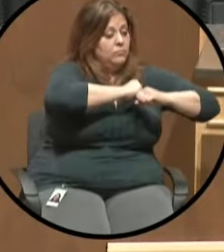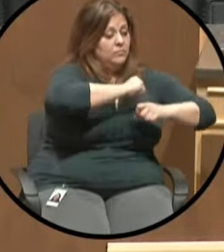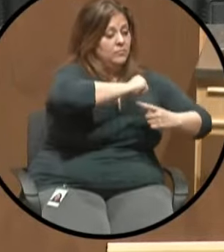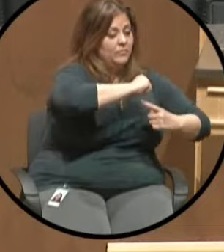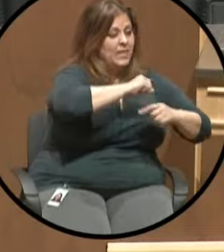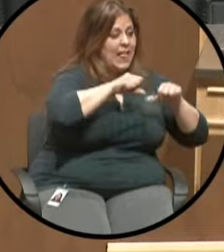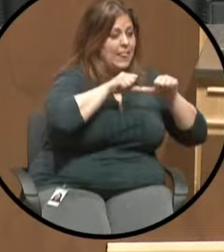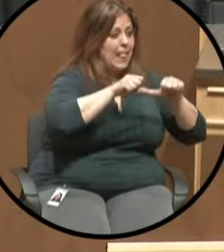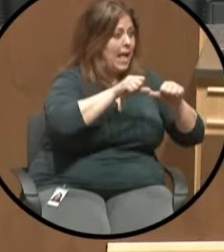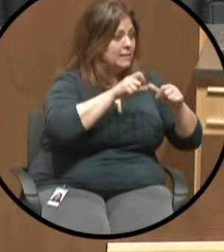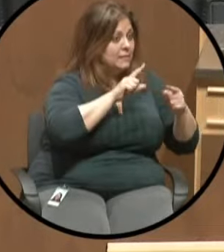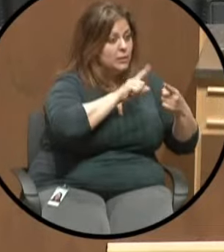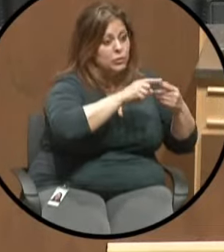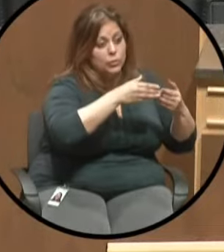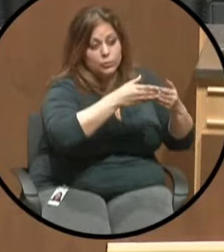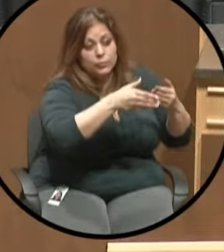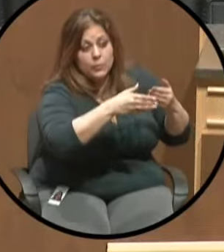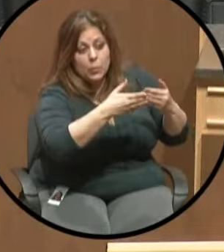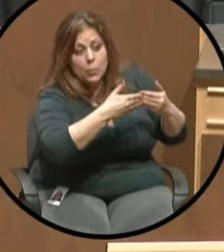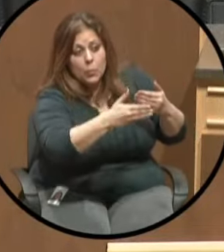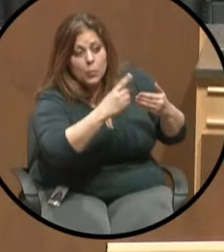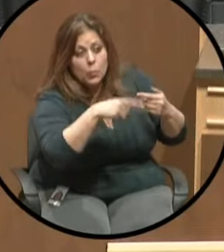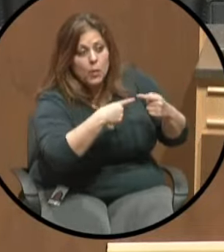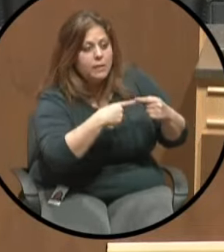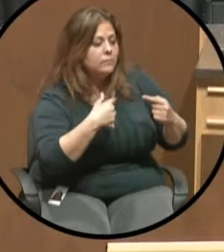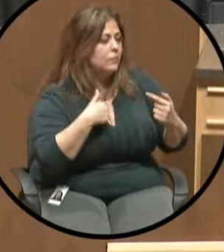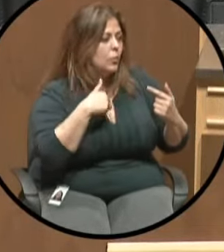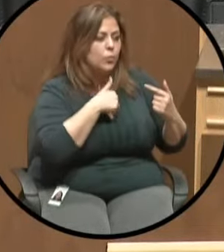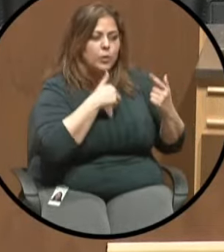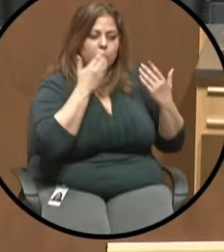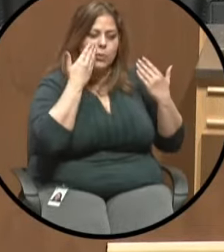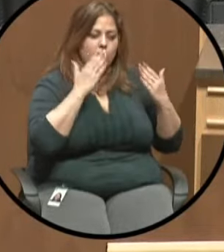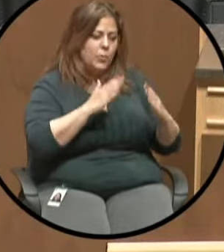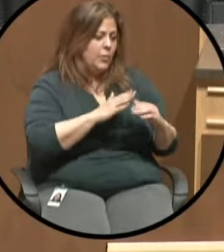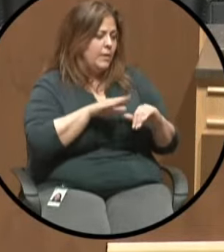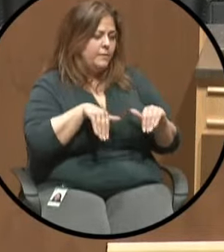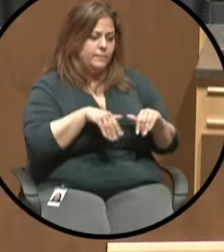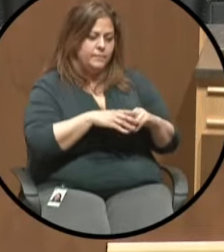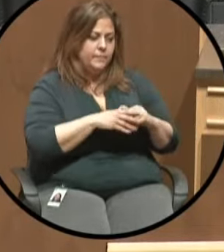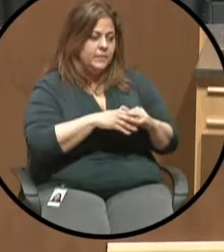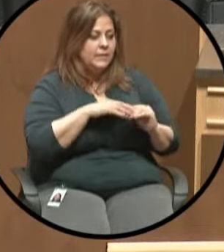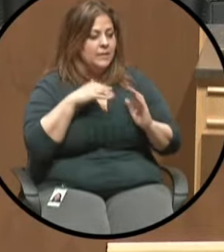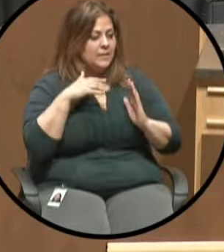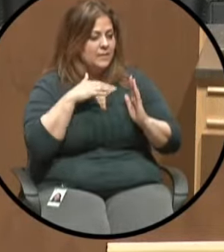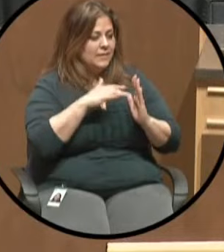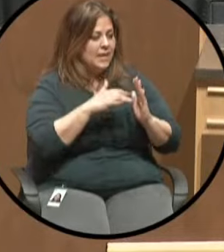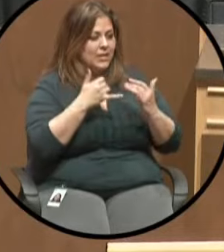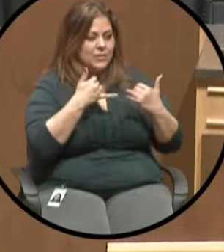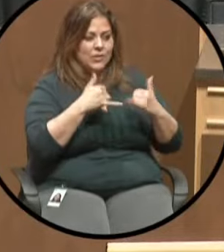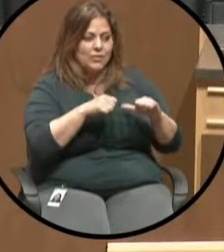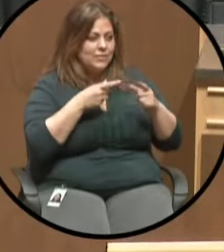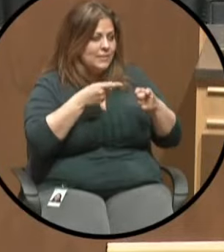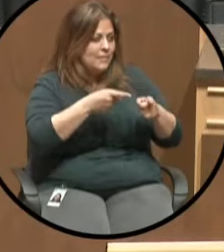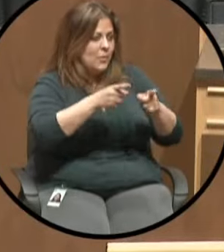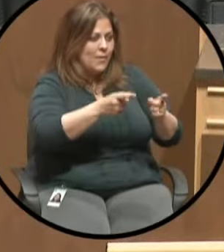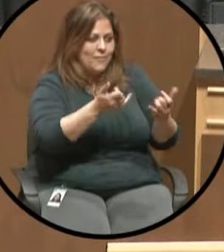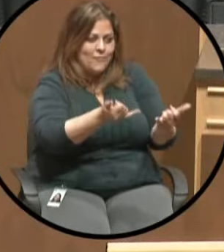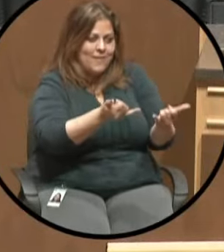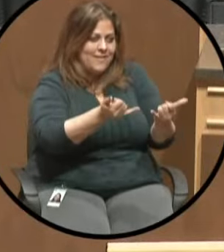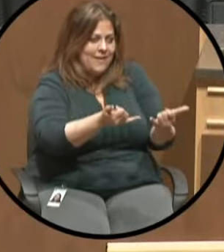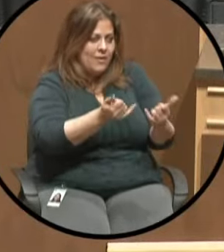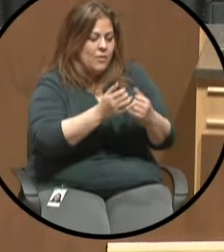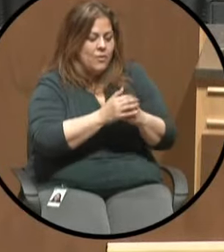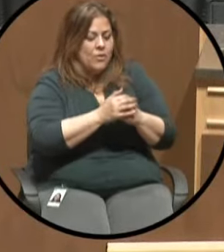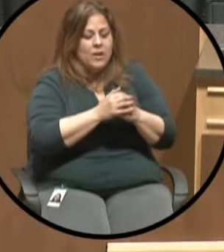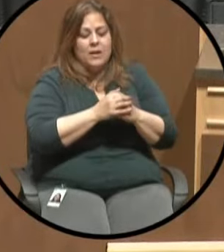already discussed it amongst here. I think some answers touched on that. But the studies are ongoing. We started